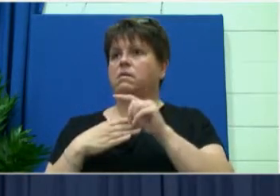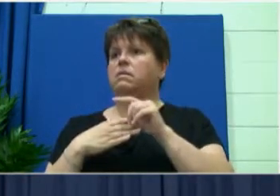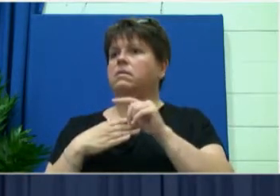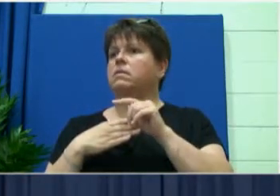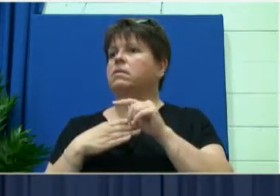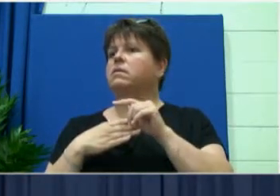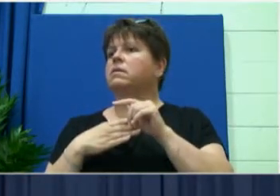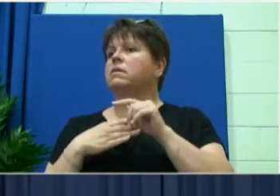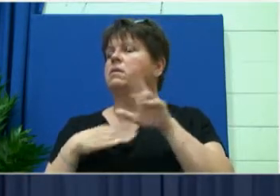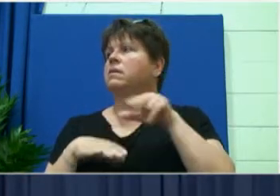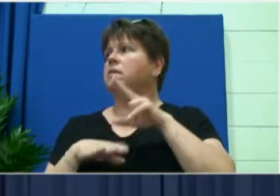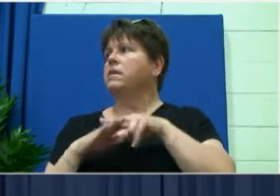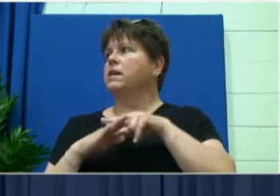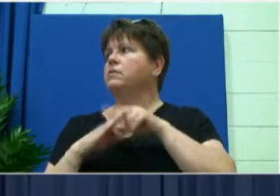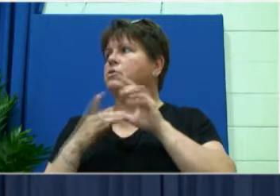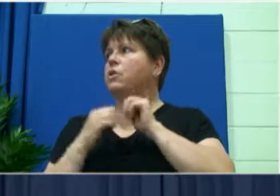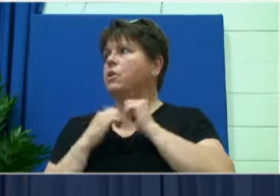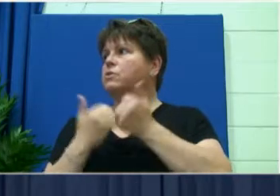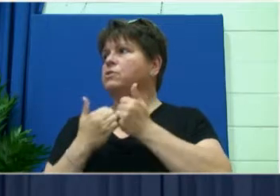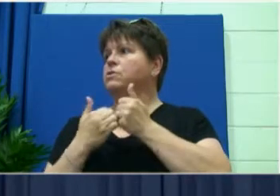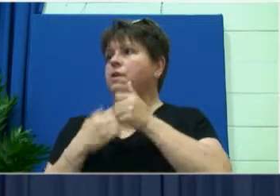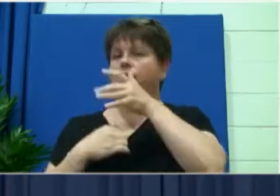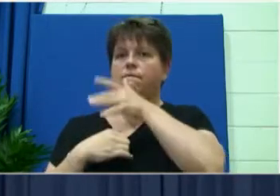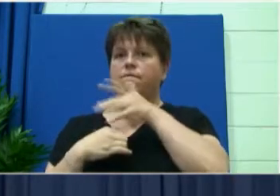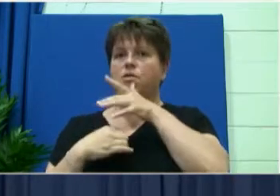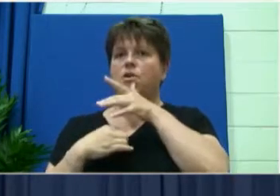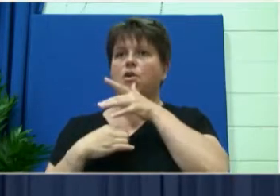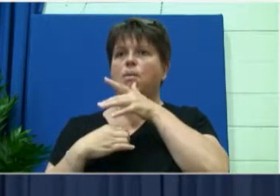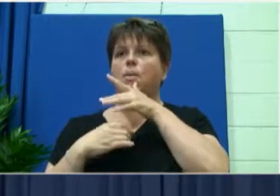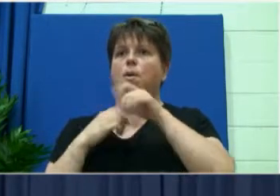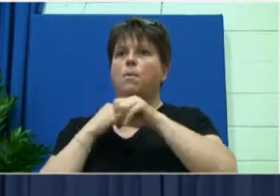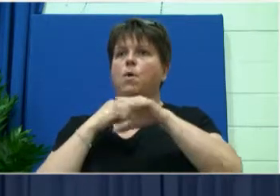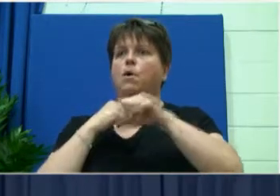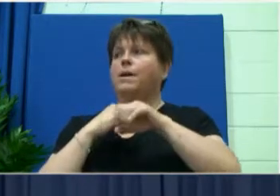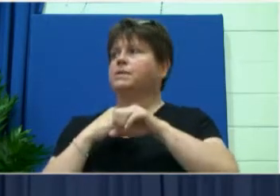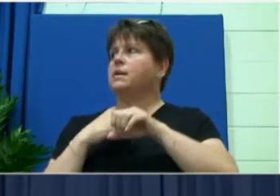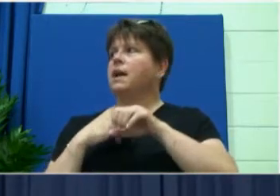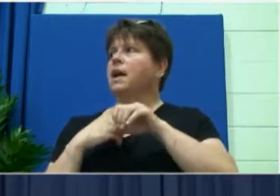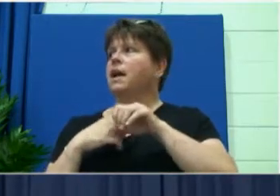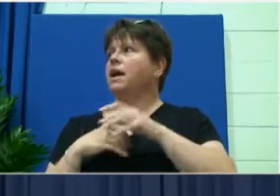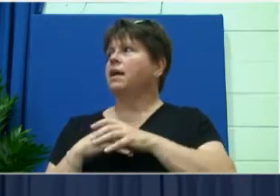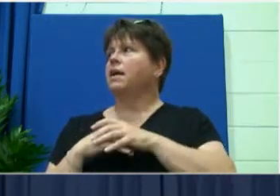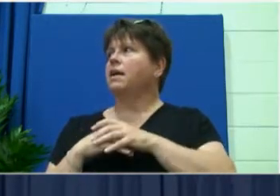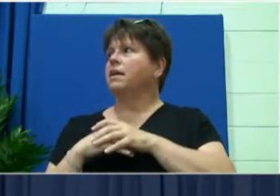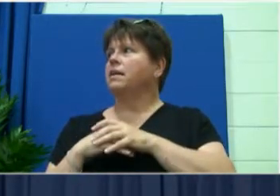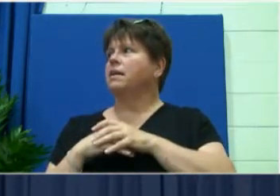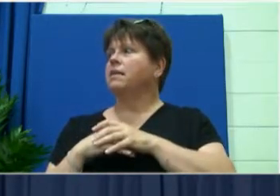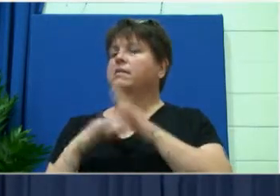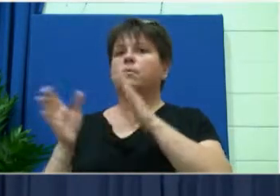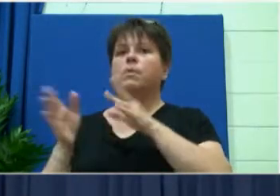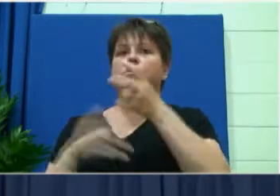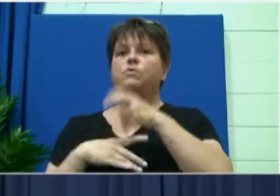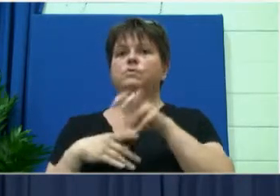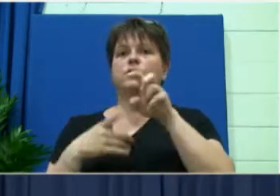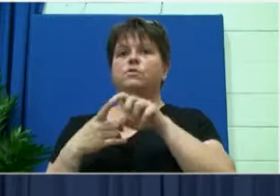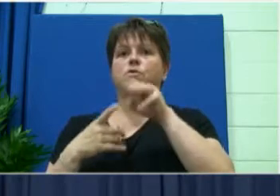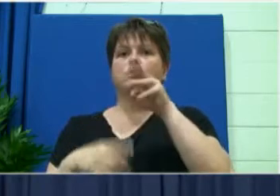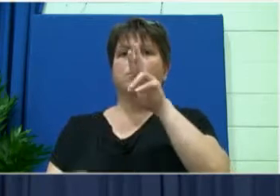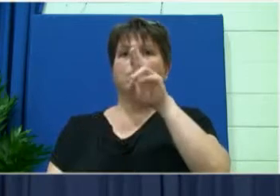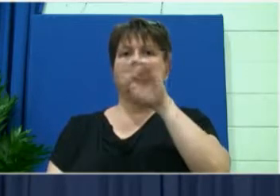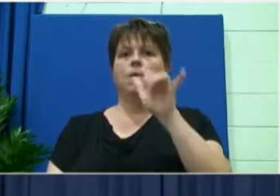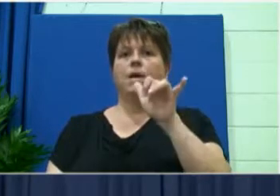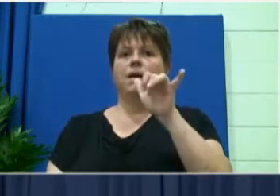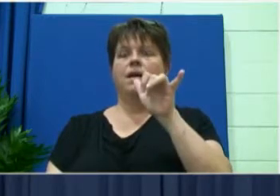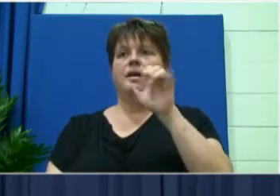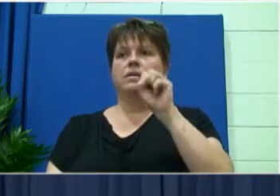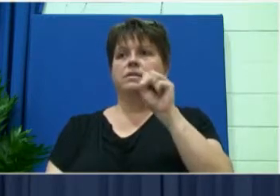National Association of Farm Broadcasters, and Clinton County Farm Bureau. She plans to transfer to Murray State